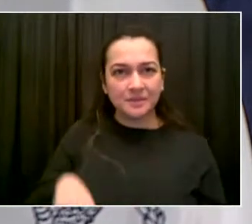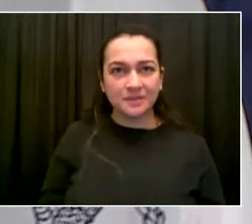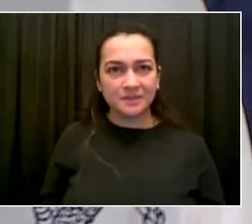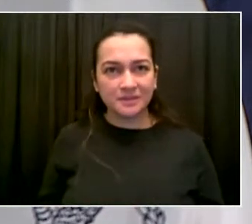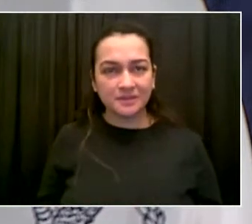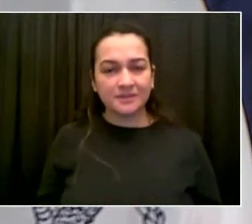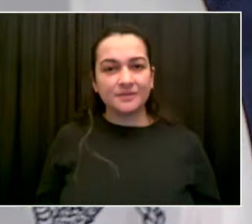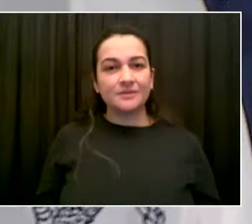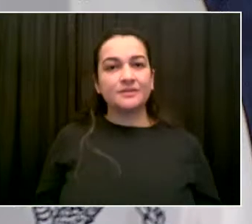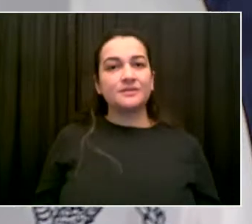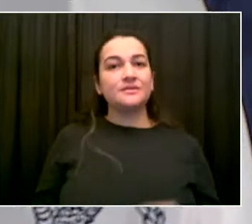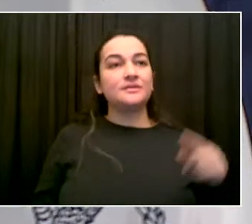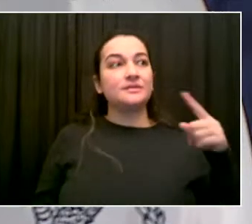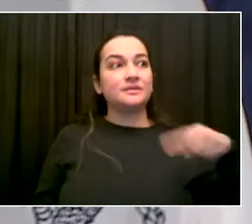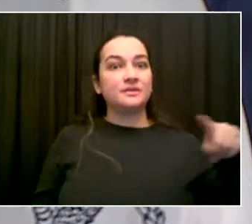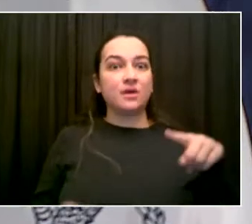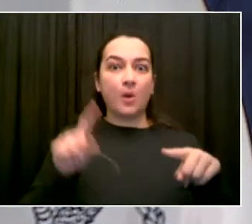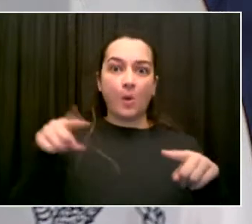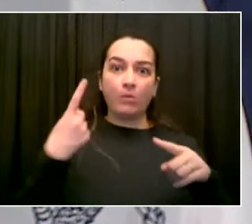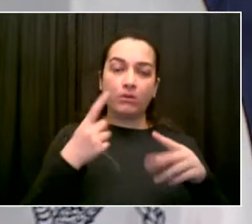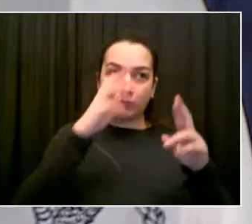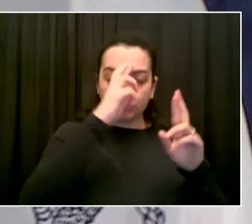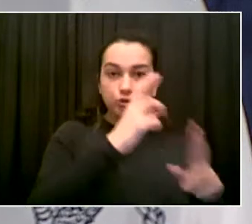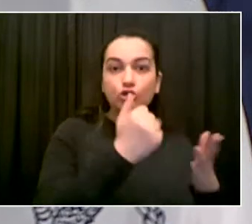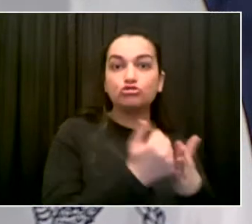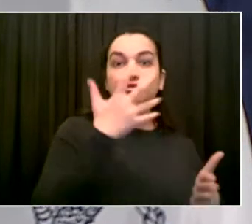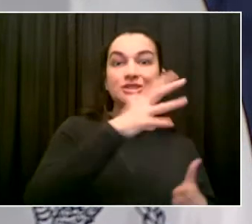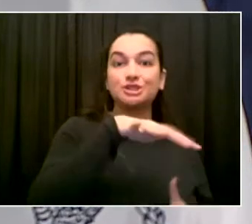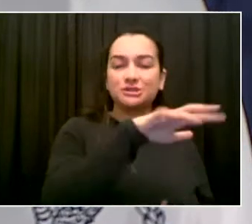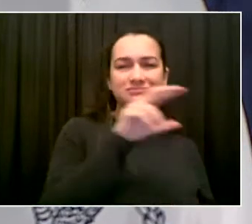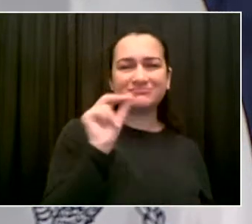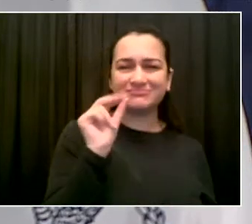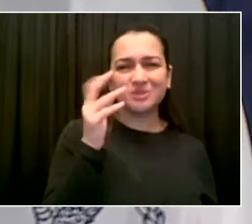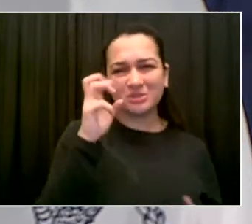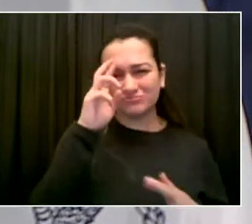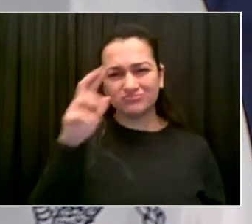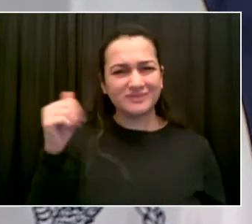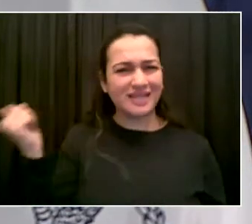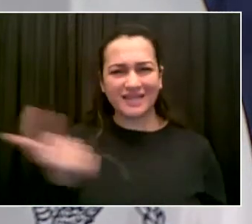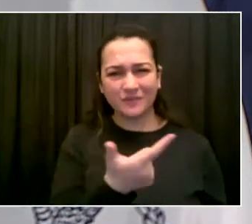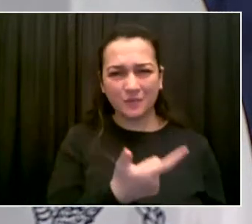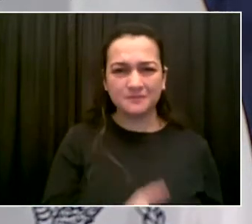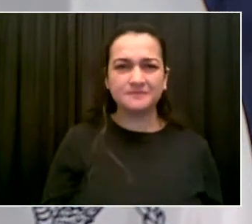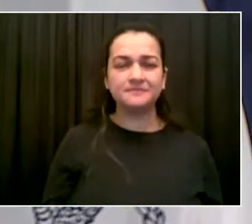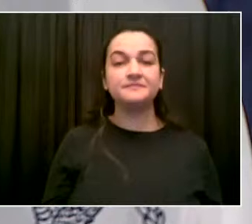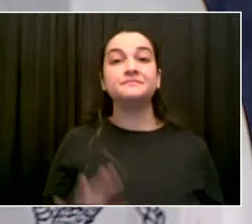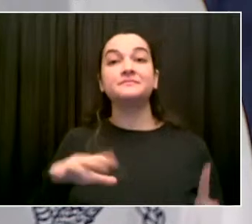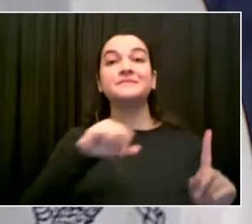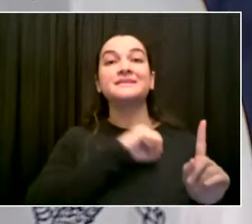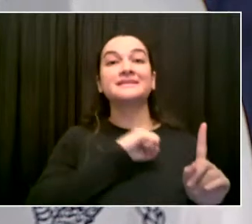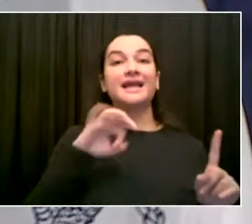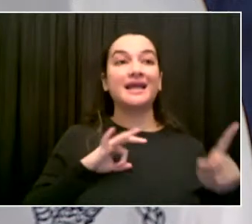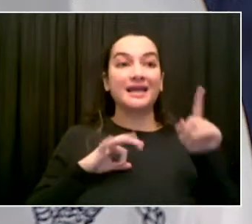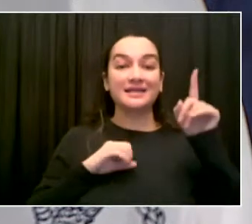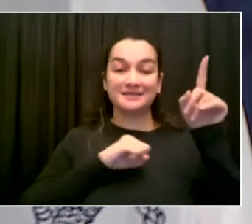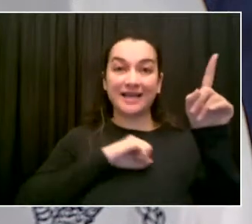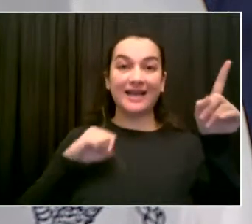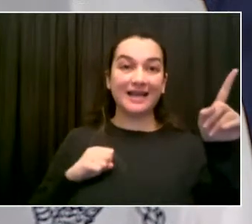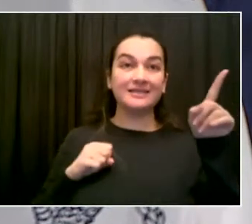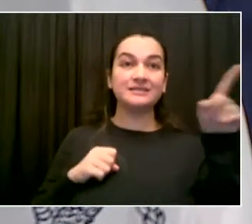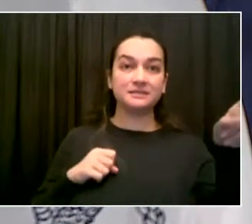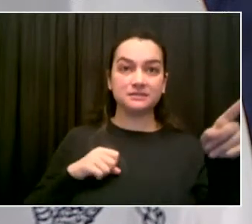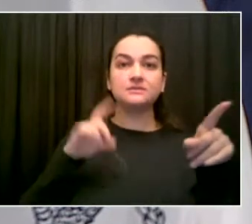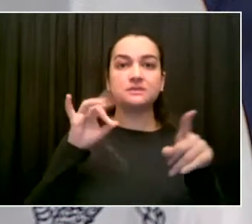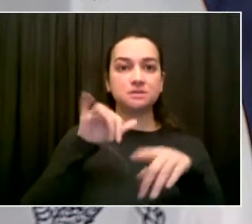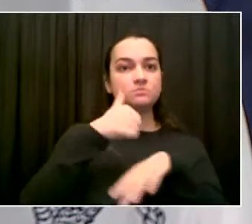and balances on, additional approvals that are needed that are not just left to the executive branch of the state. And we're going